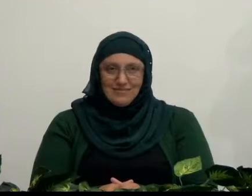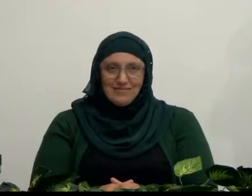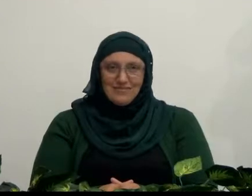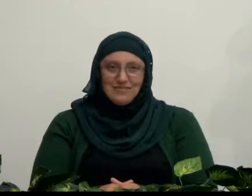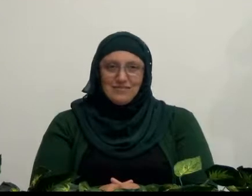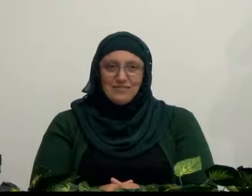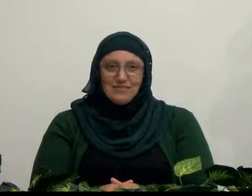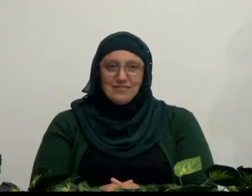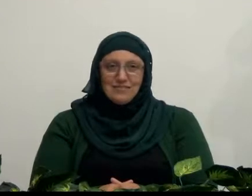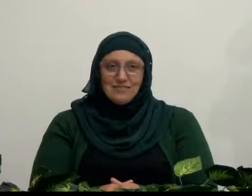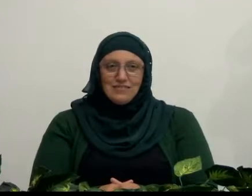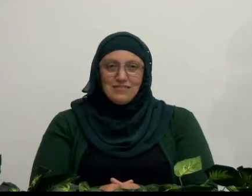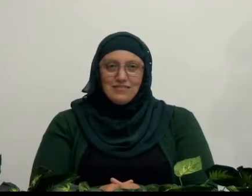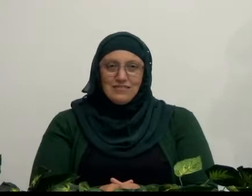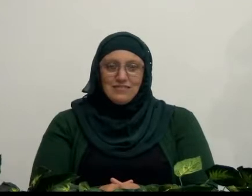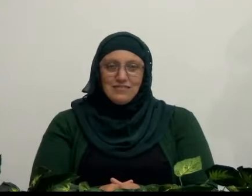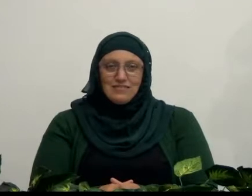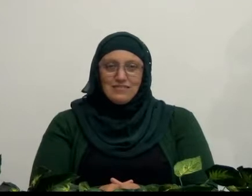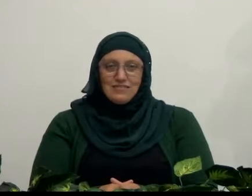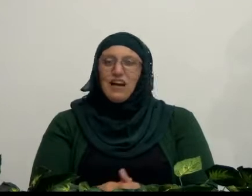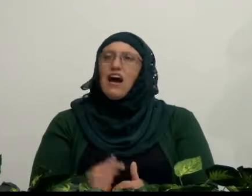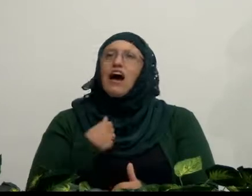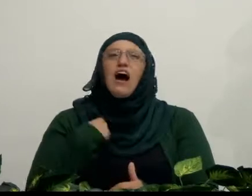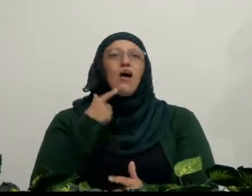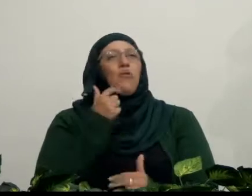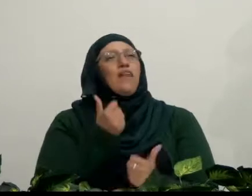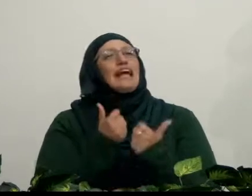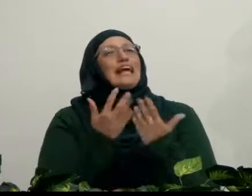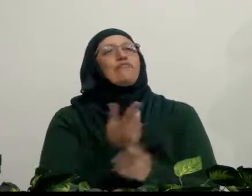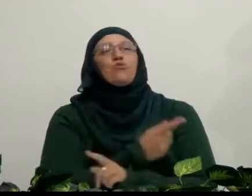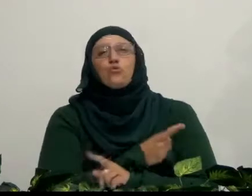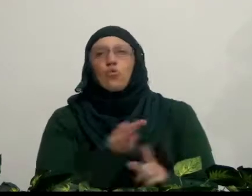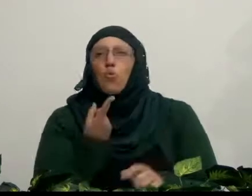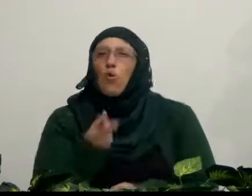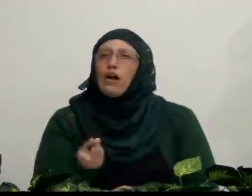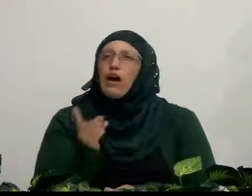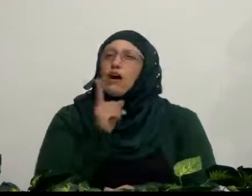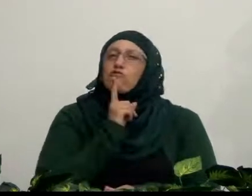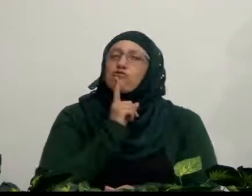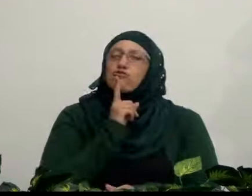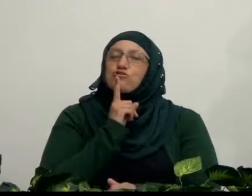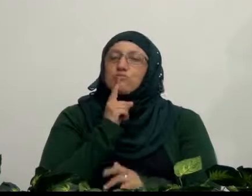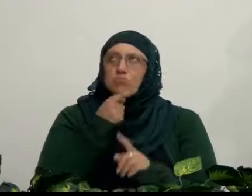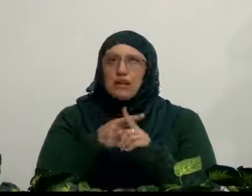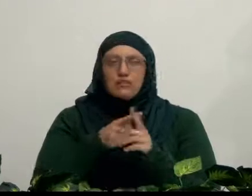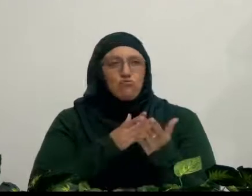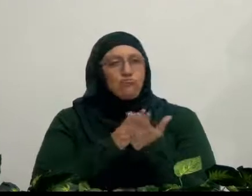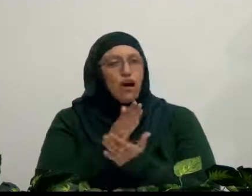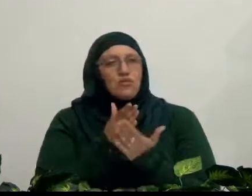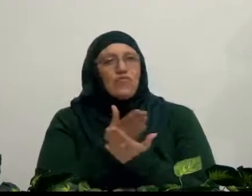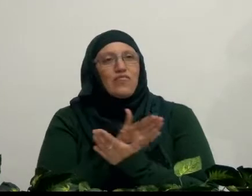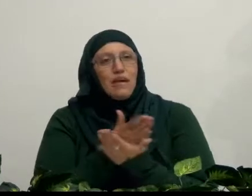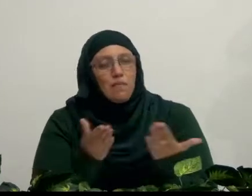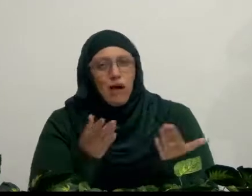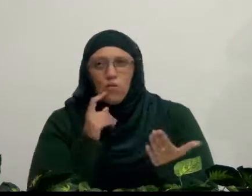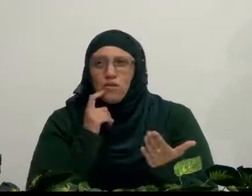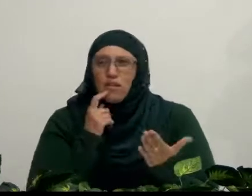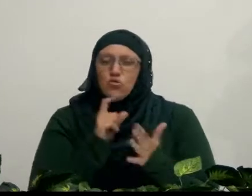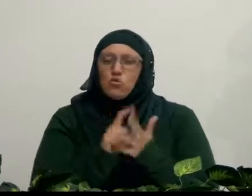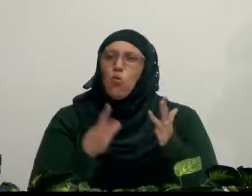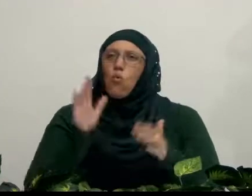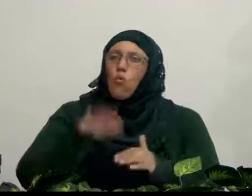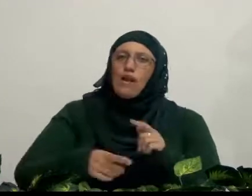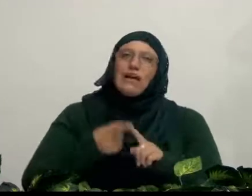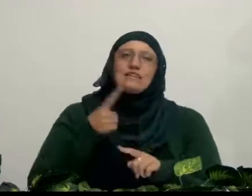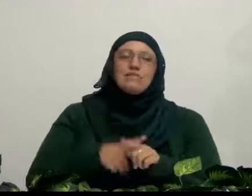the 100+ rights that I would have upon you, I forfeited all of them, except 3. Ma